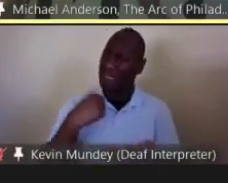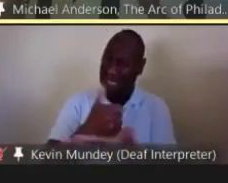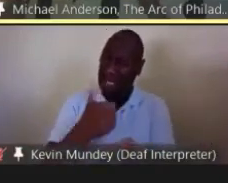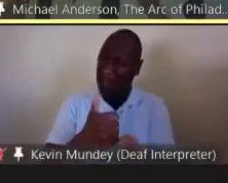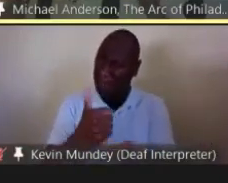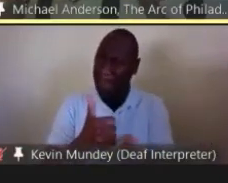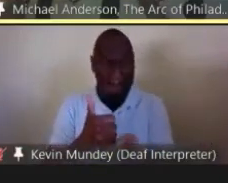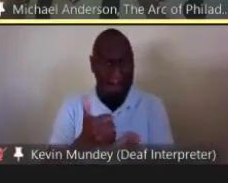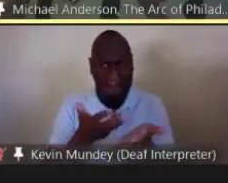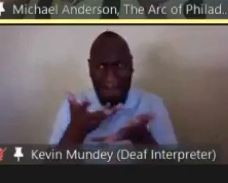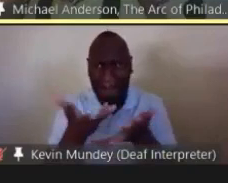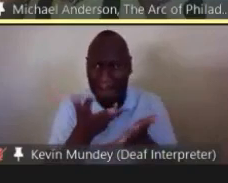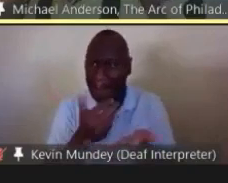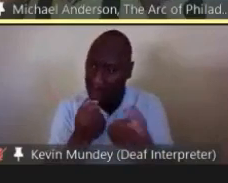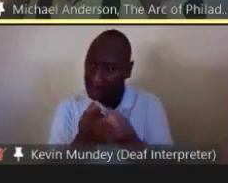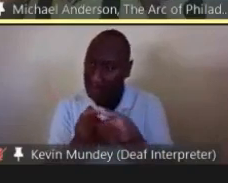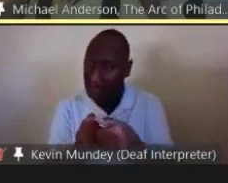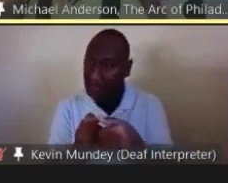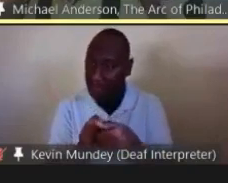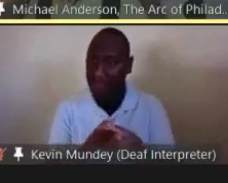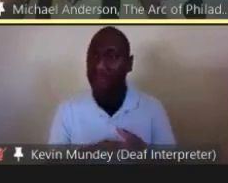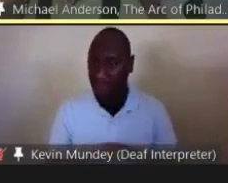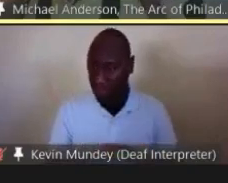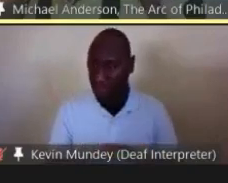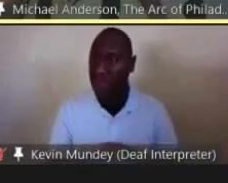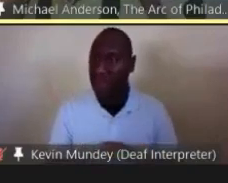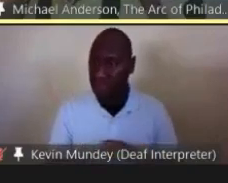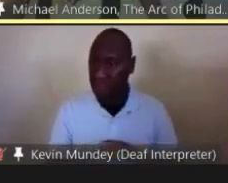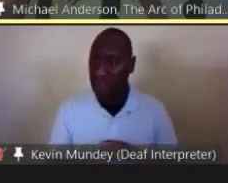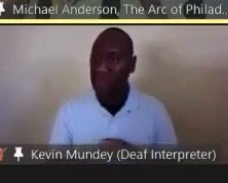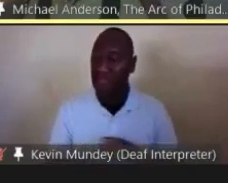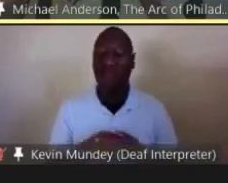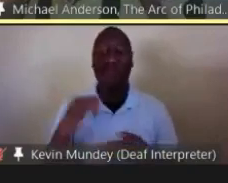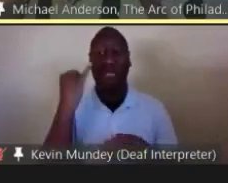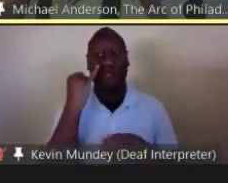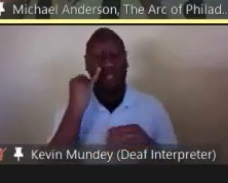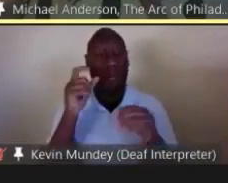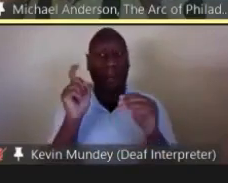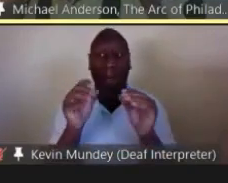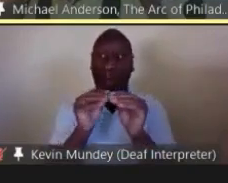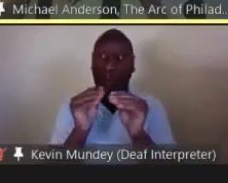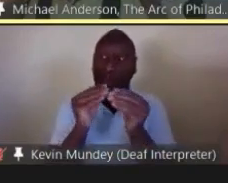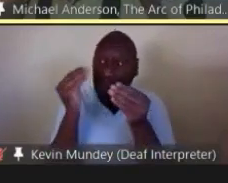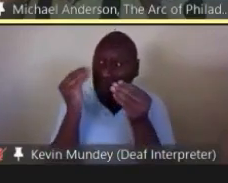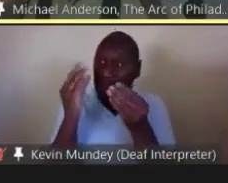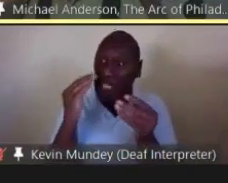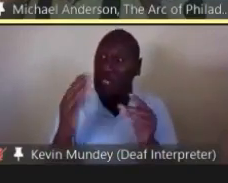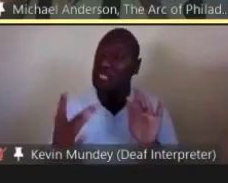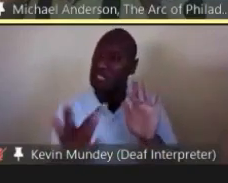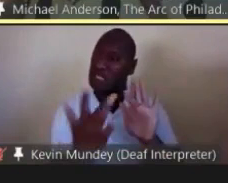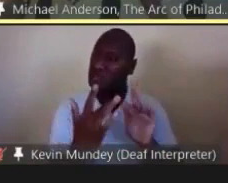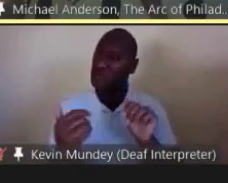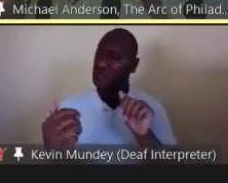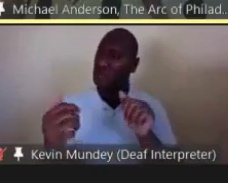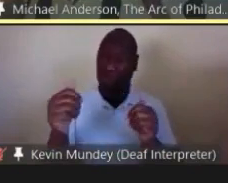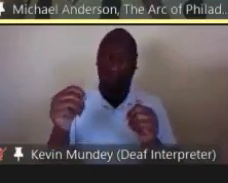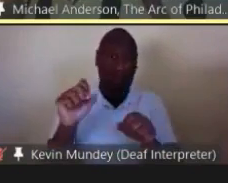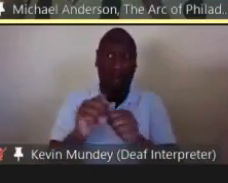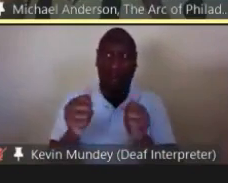assist you with your inquiry. For more information or to work with us, you can reach out